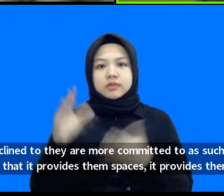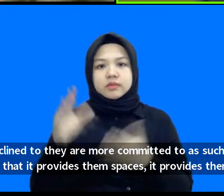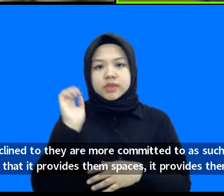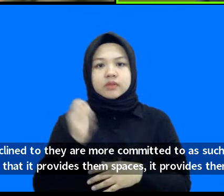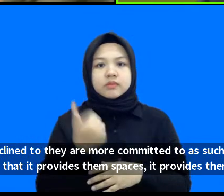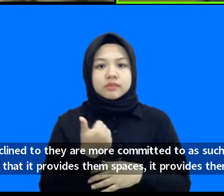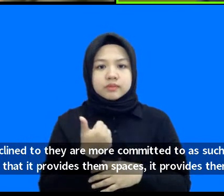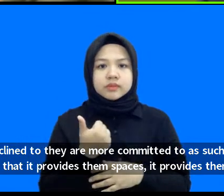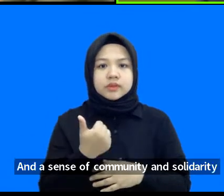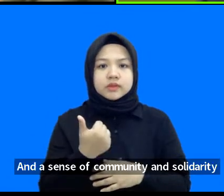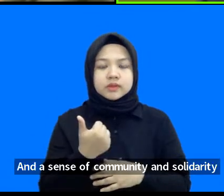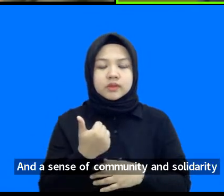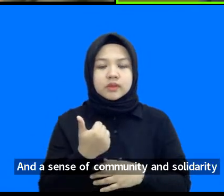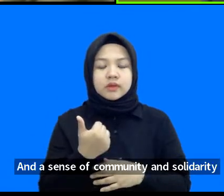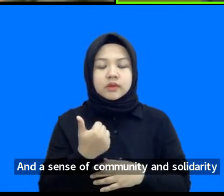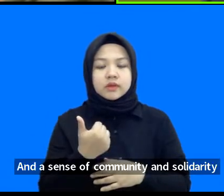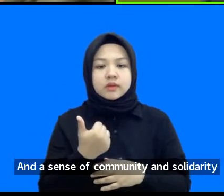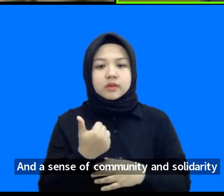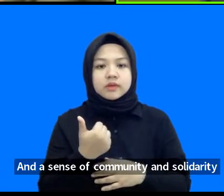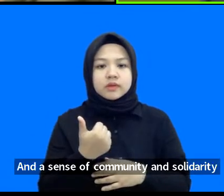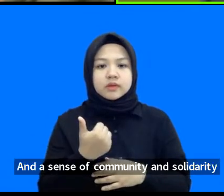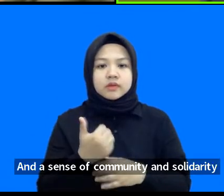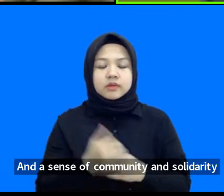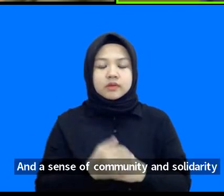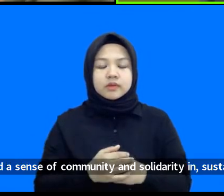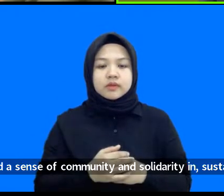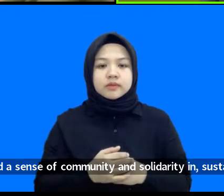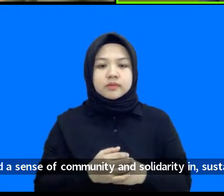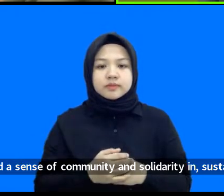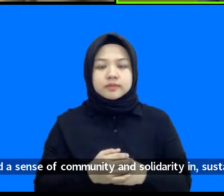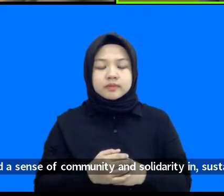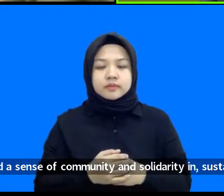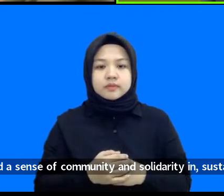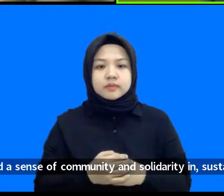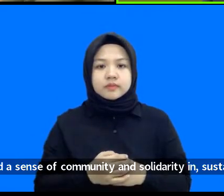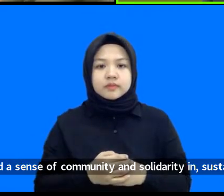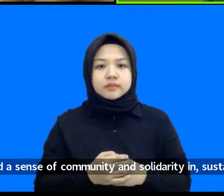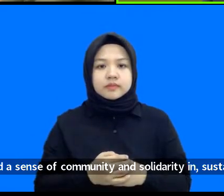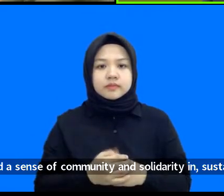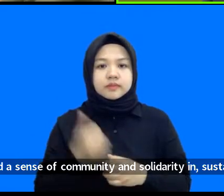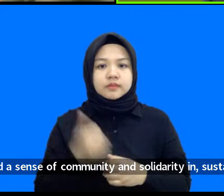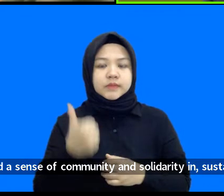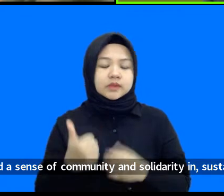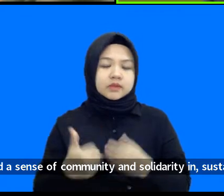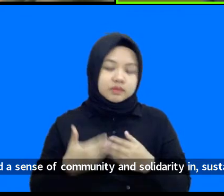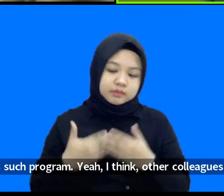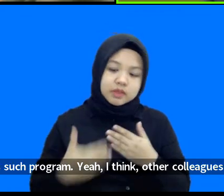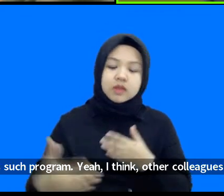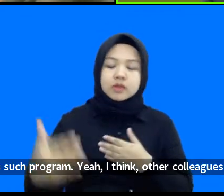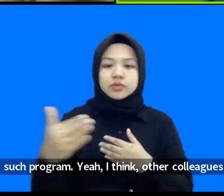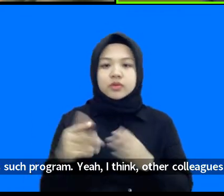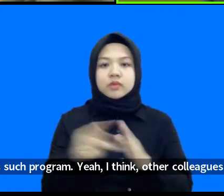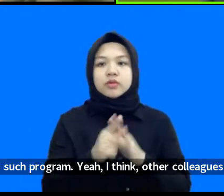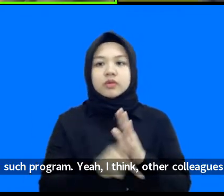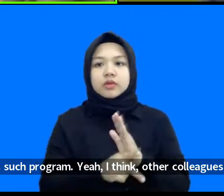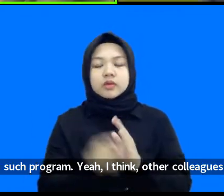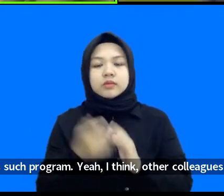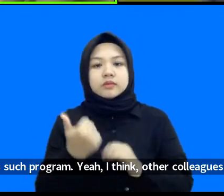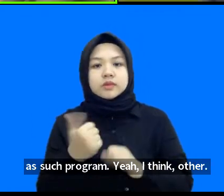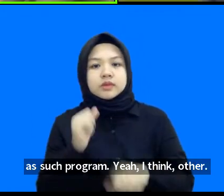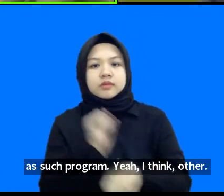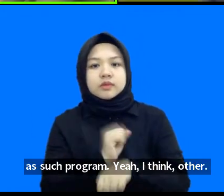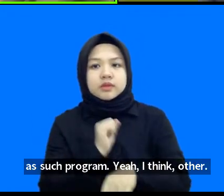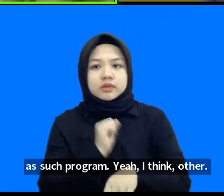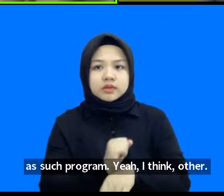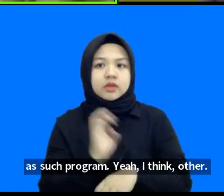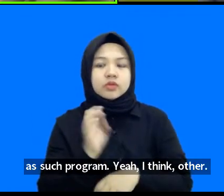solidarity in sustaining such program. So yeah, I think other colleagues could also pitch in. Yeah, thank